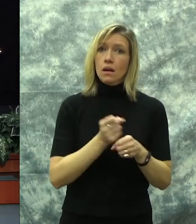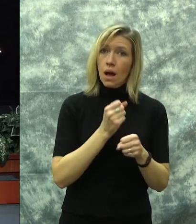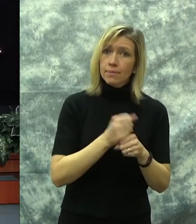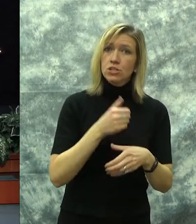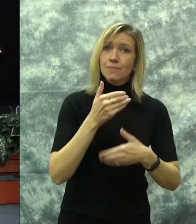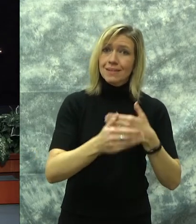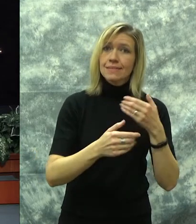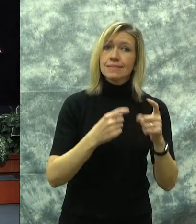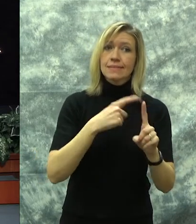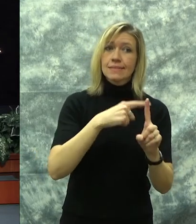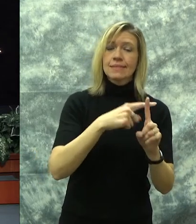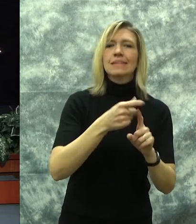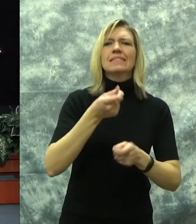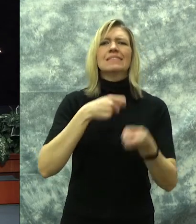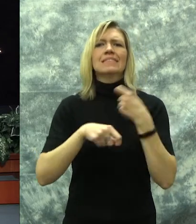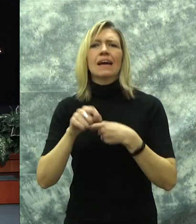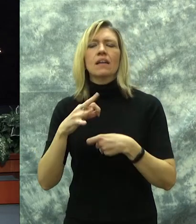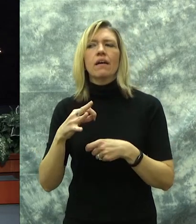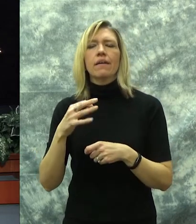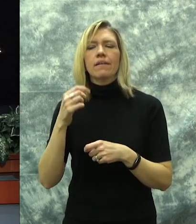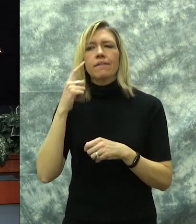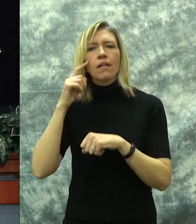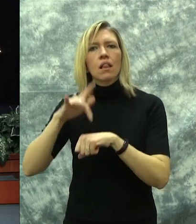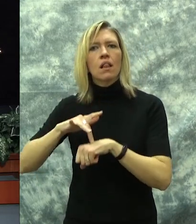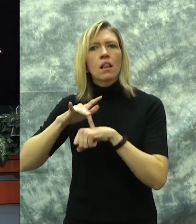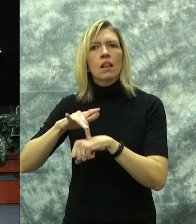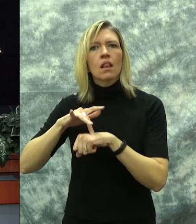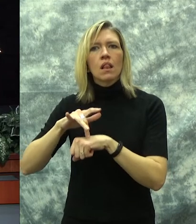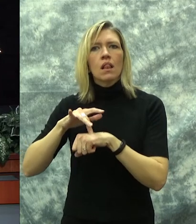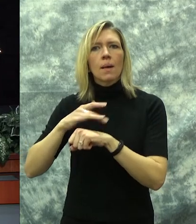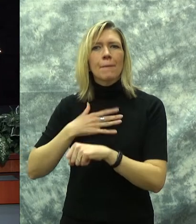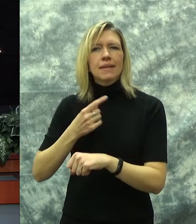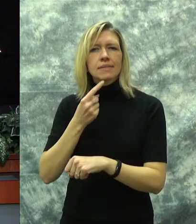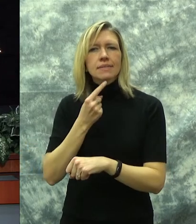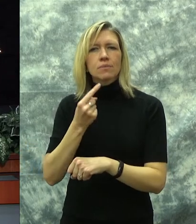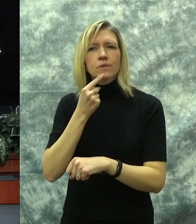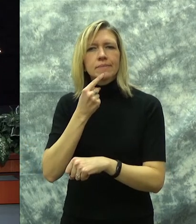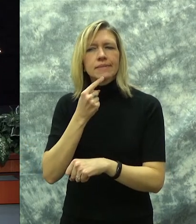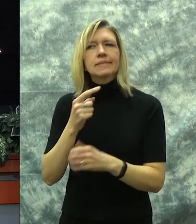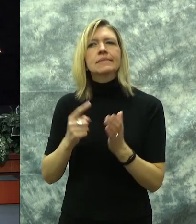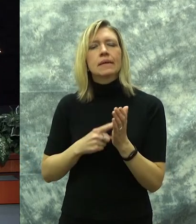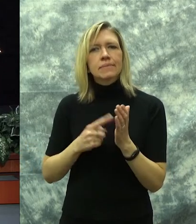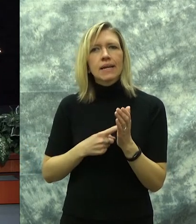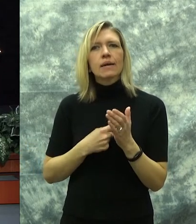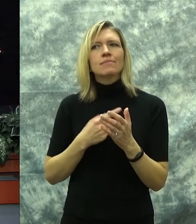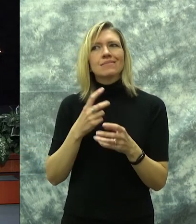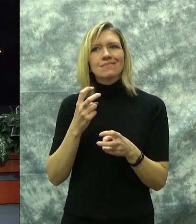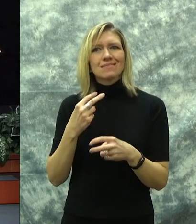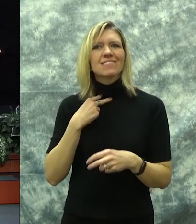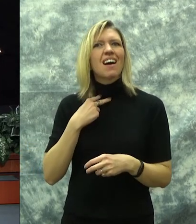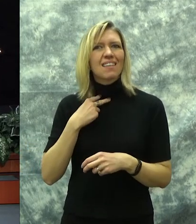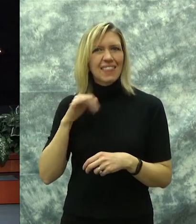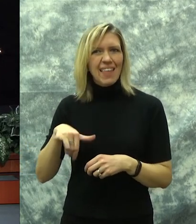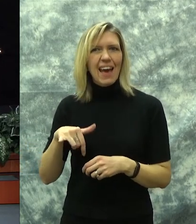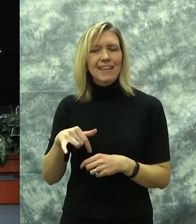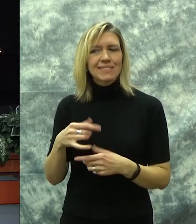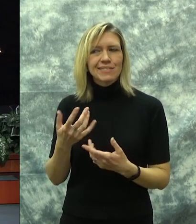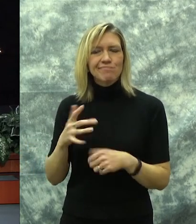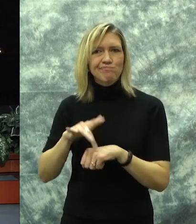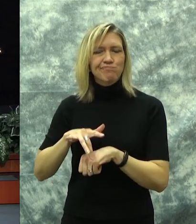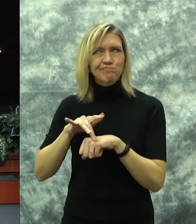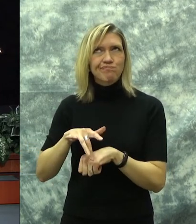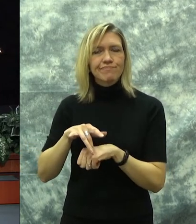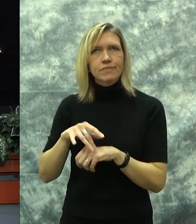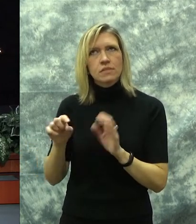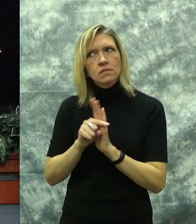disappointments. And we get stuck in that stew sometimes. And I remember, and probably everyone has this, did you have a moment